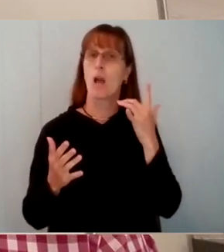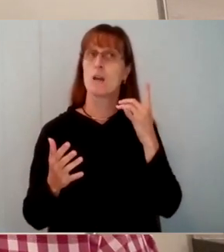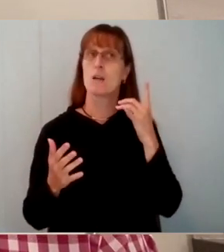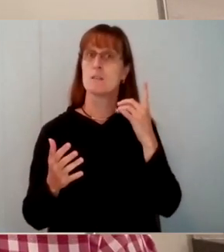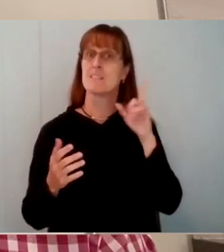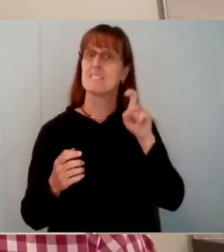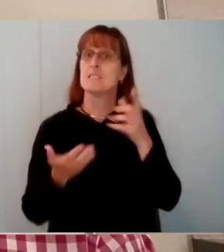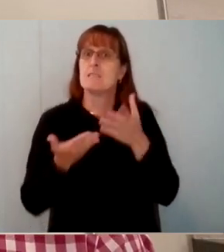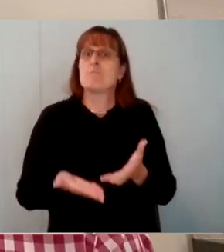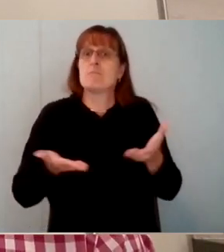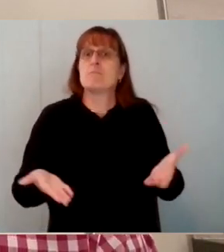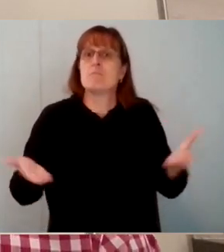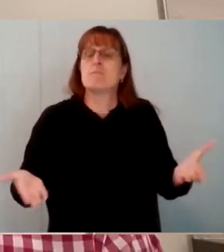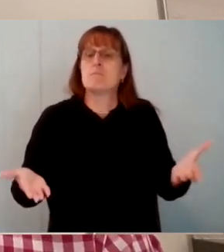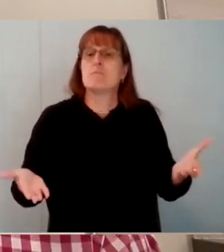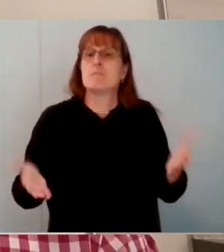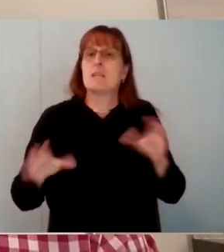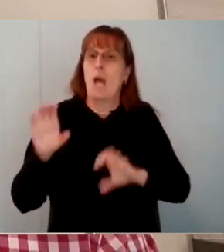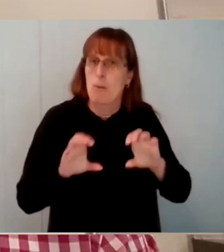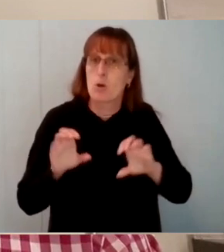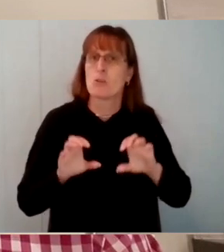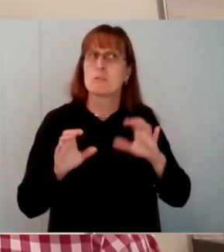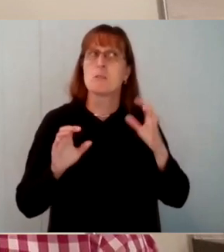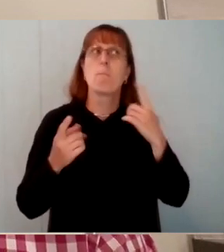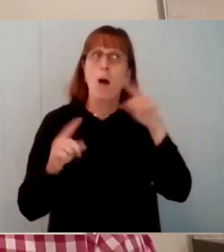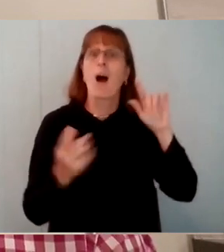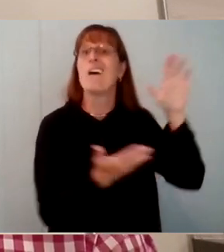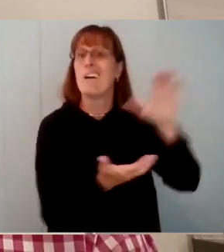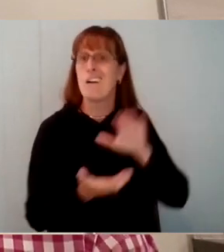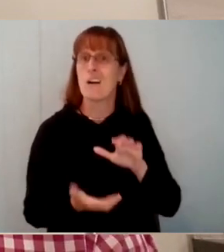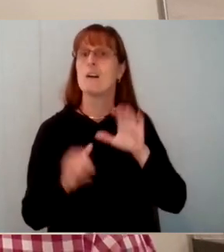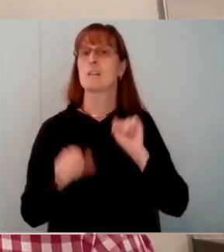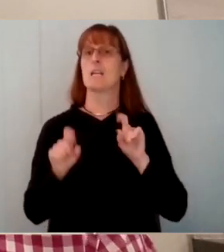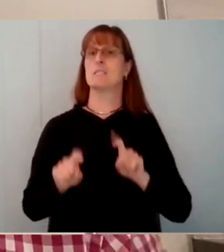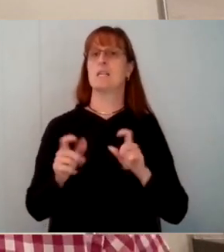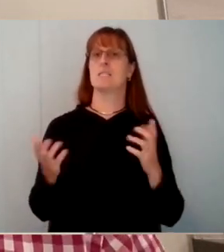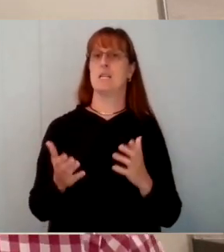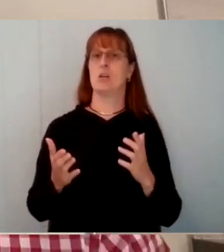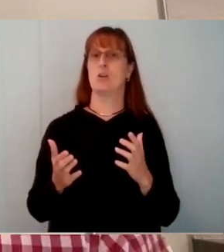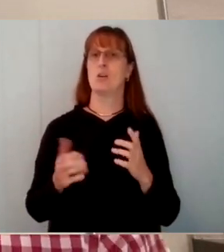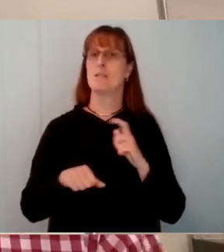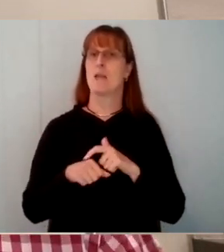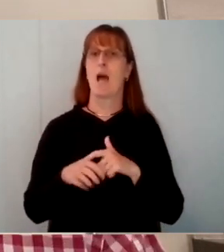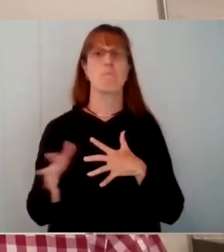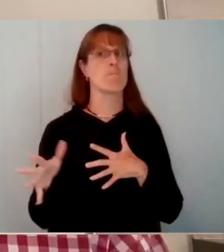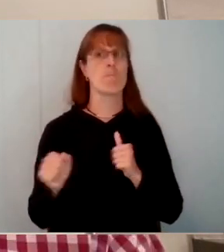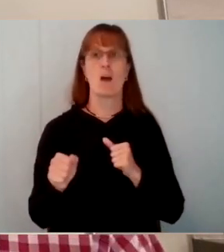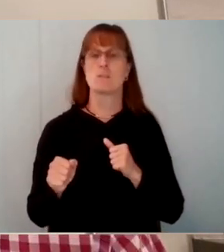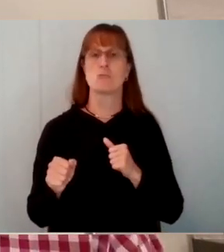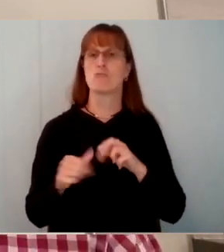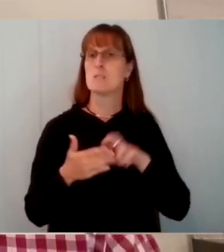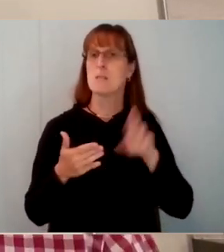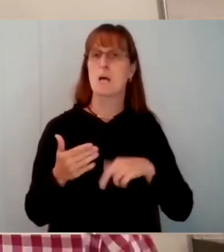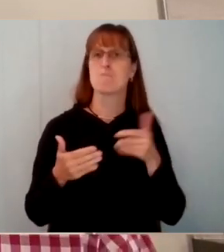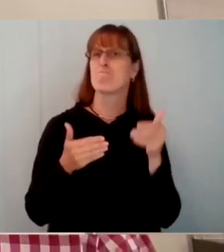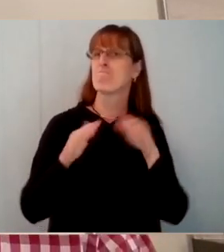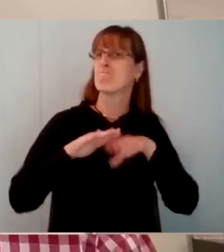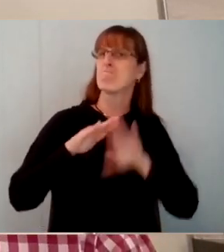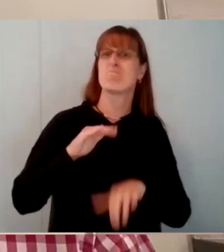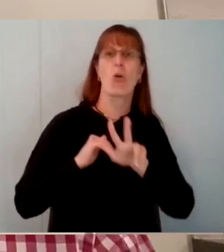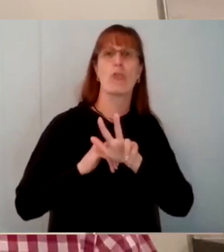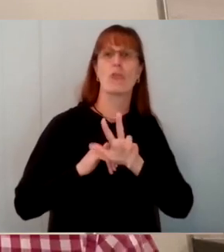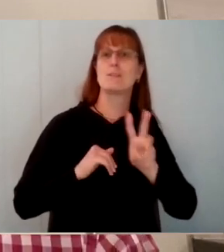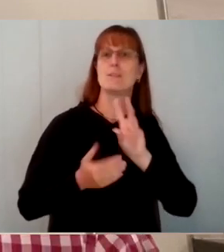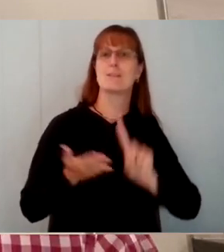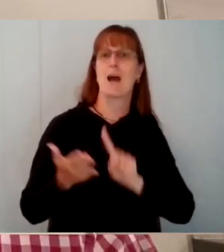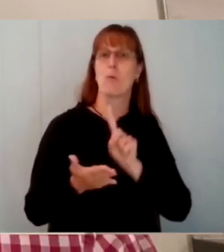our turnaround time is somewhere in the 36-hour range, so much better than the other places, especially the reference labs that are